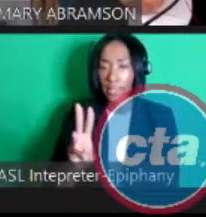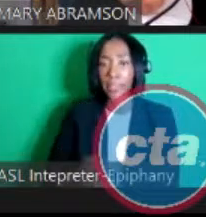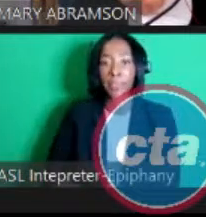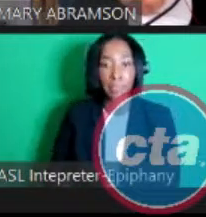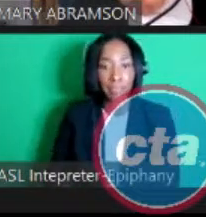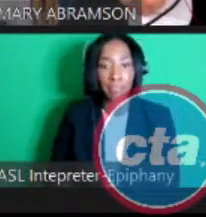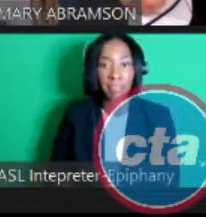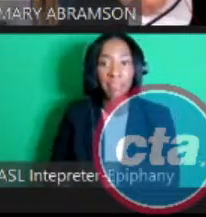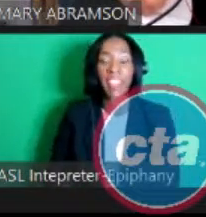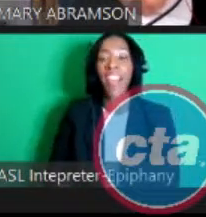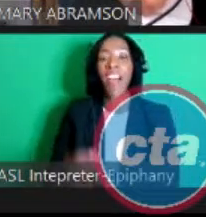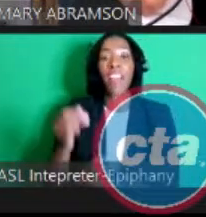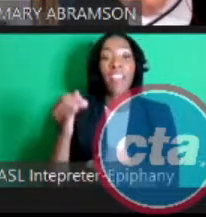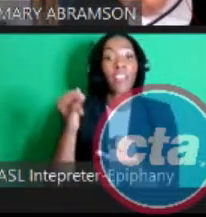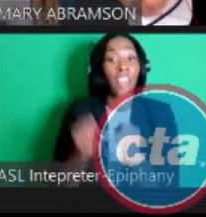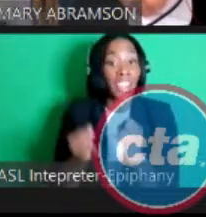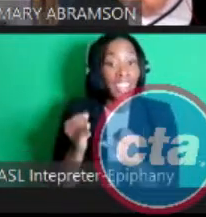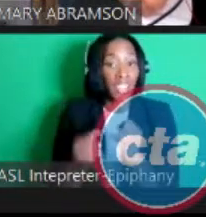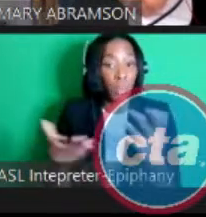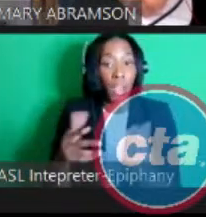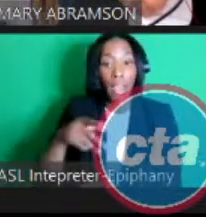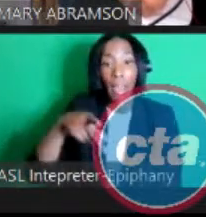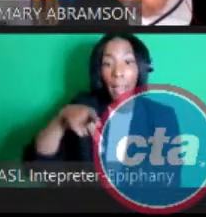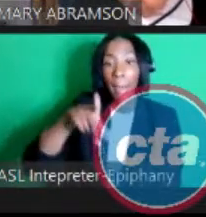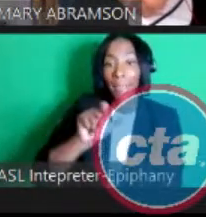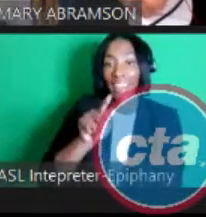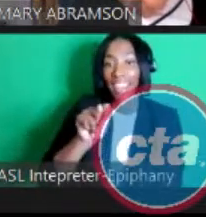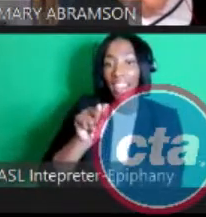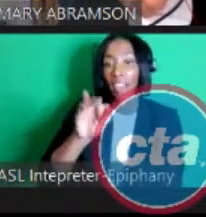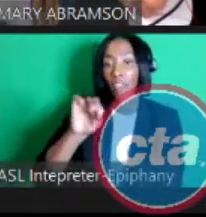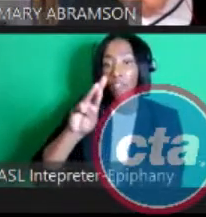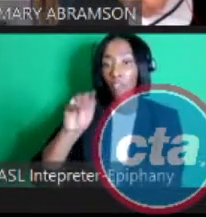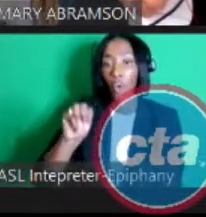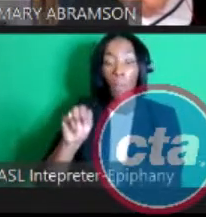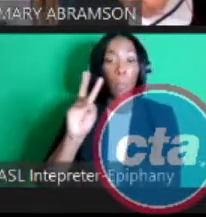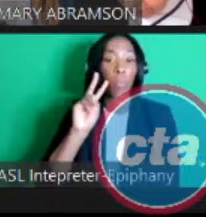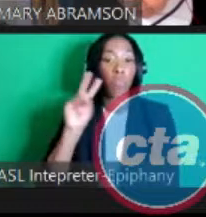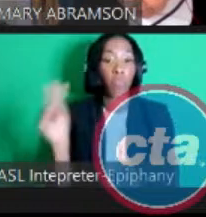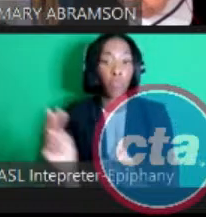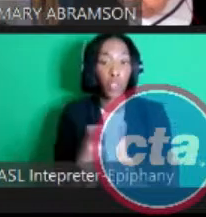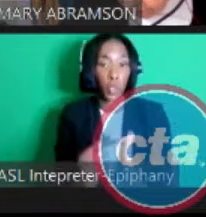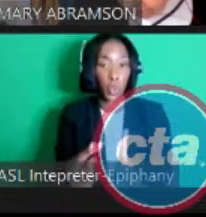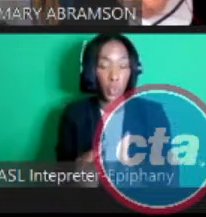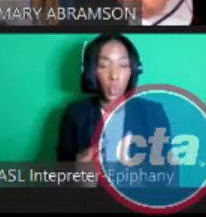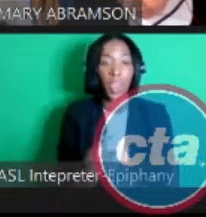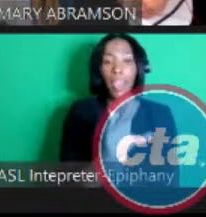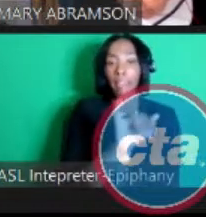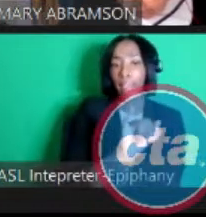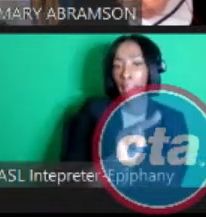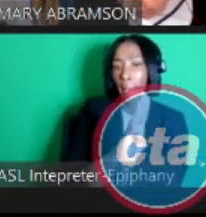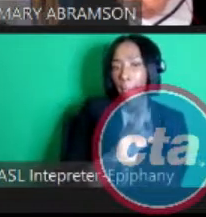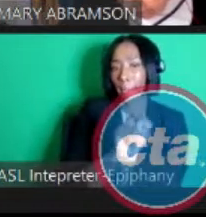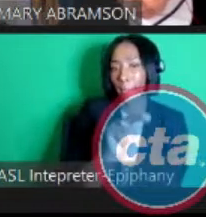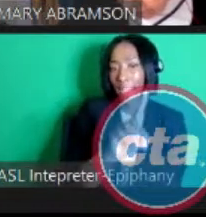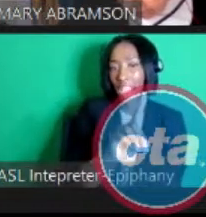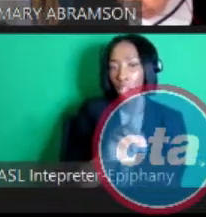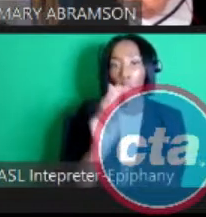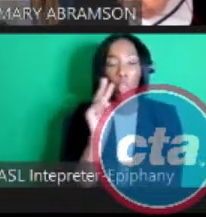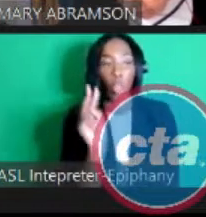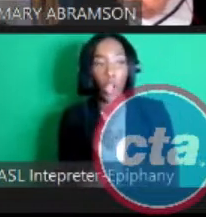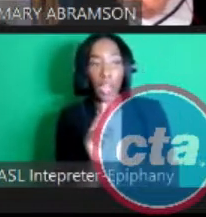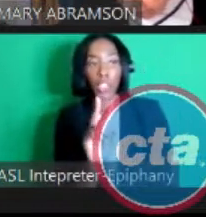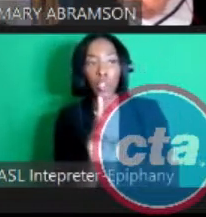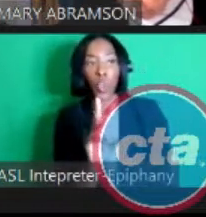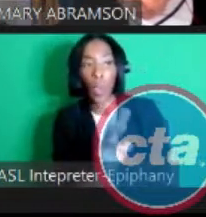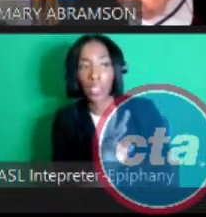And finally, there is a platform view from, this is the inbound platform looking to the west. You can see